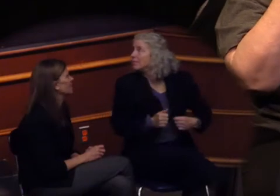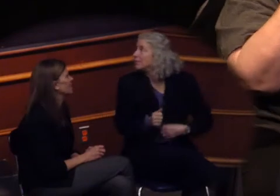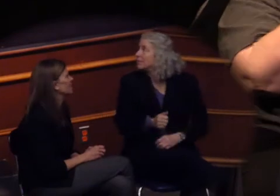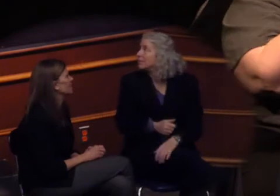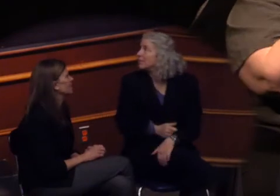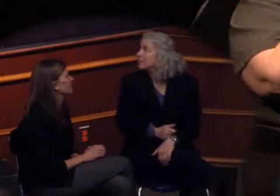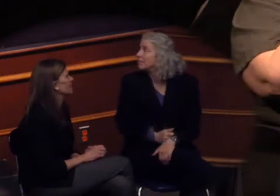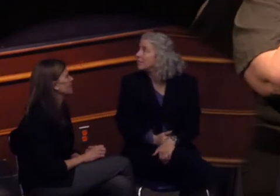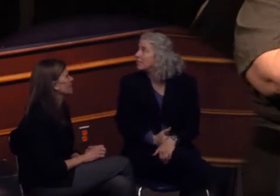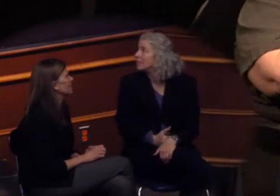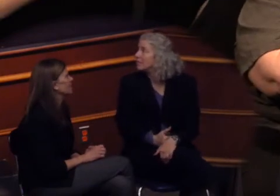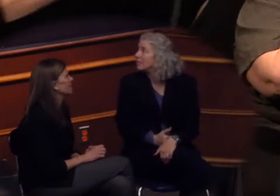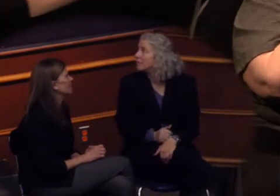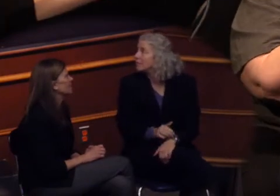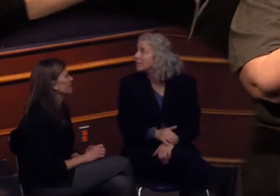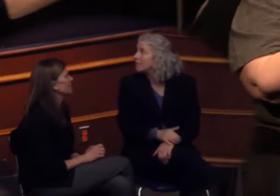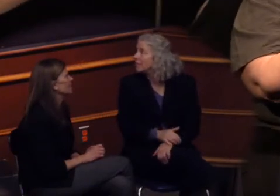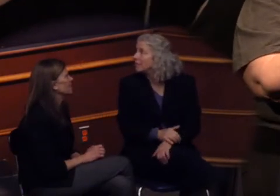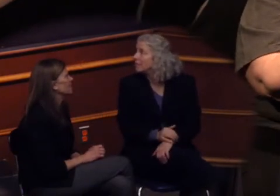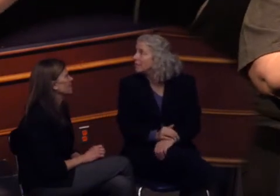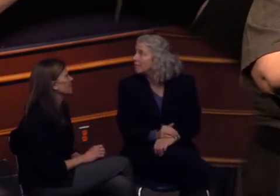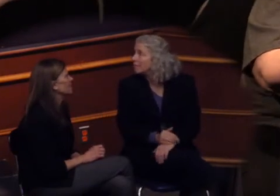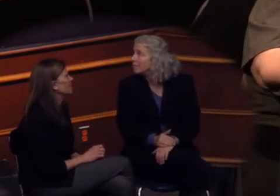I'm going to borrow one of the mic.